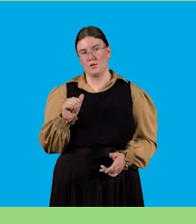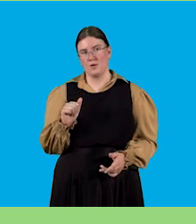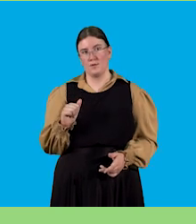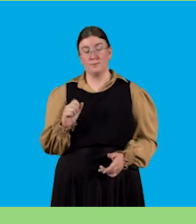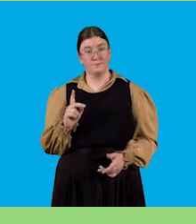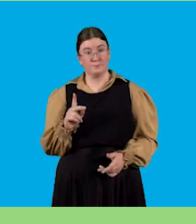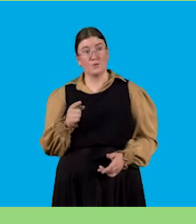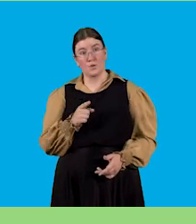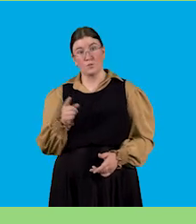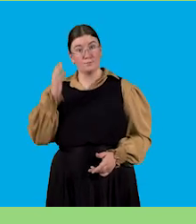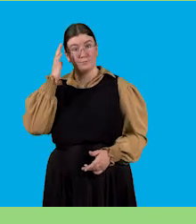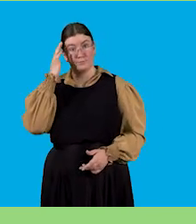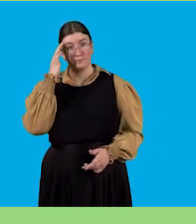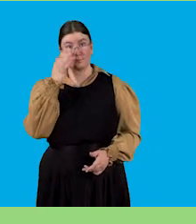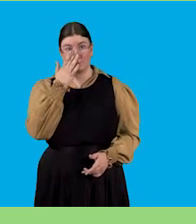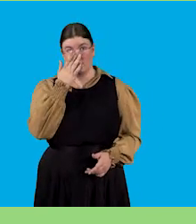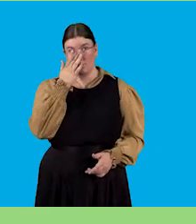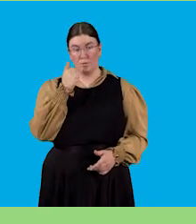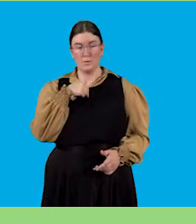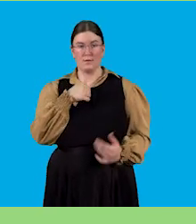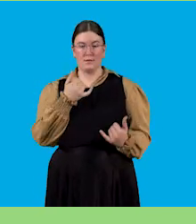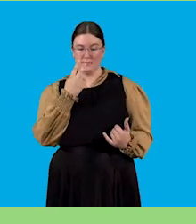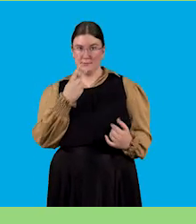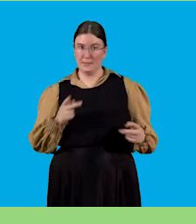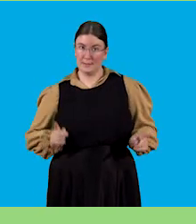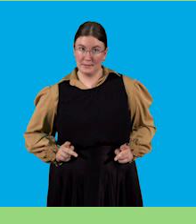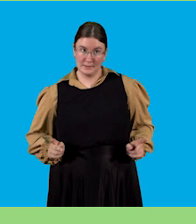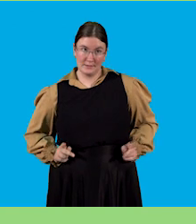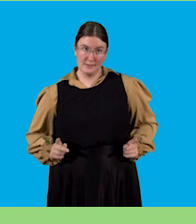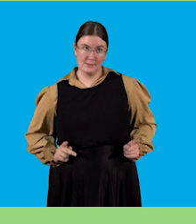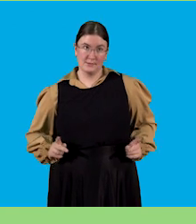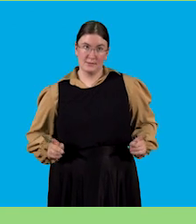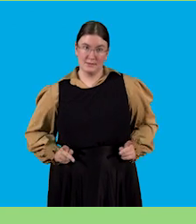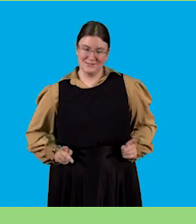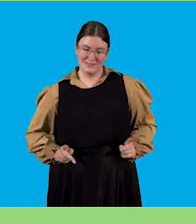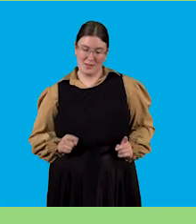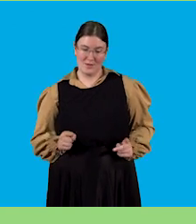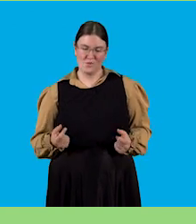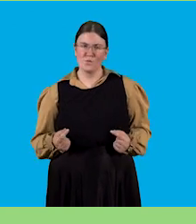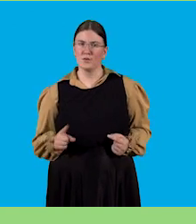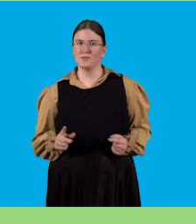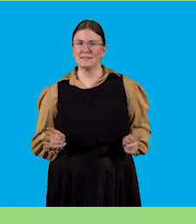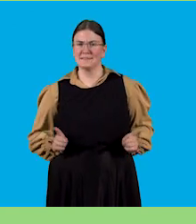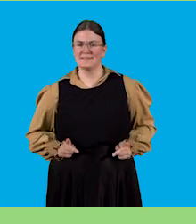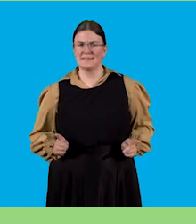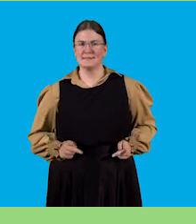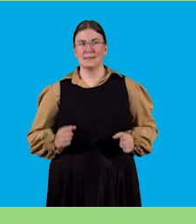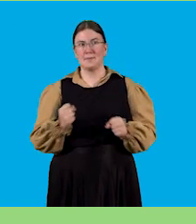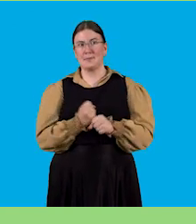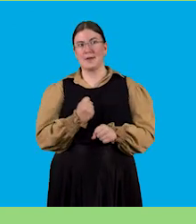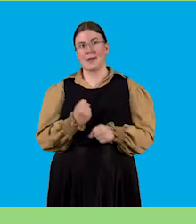Okay? We now know that we are looking at the kidneys. What do the kidneys do? The